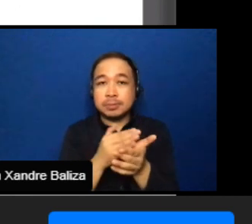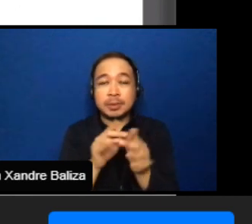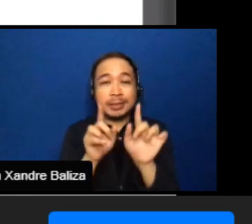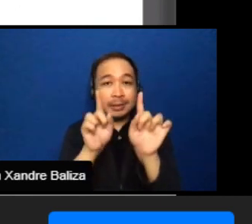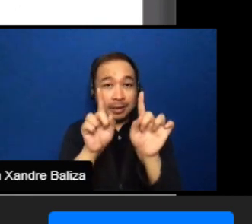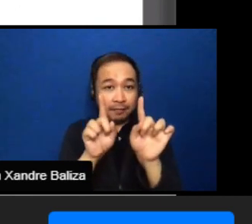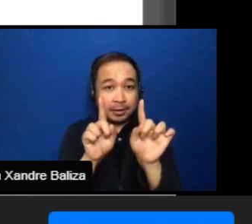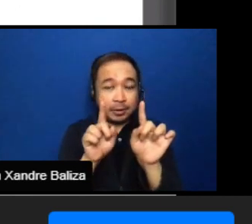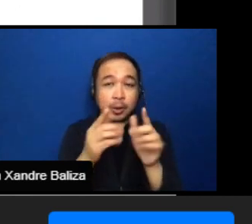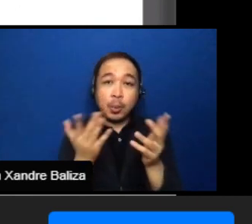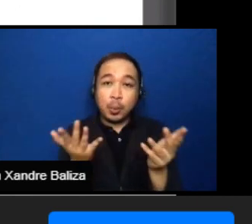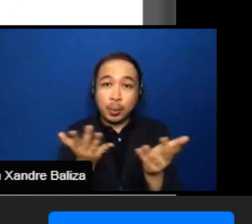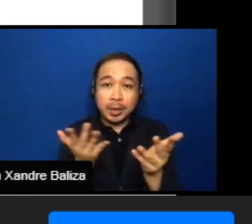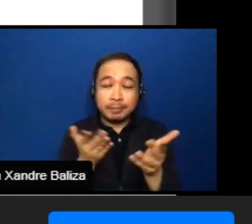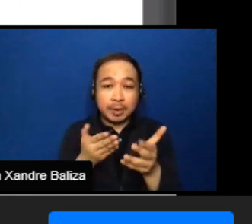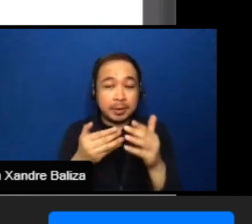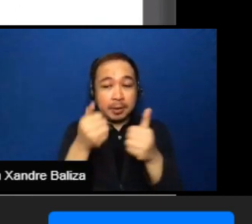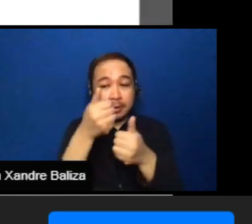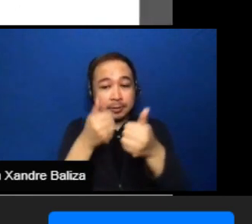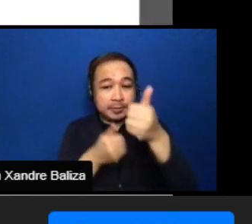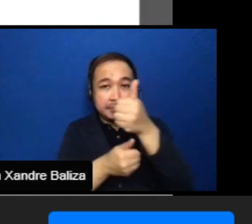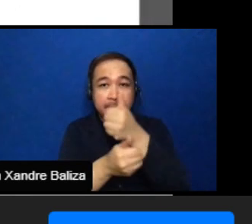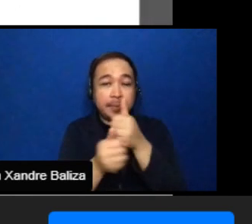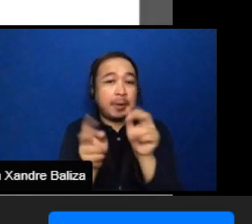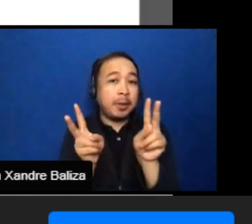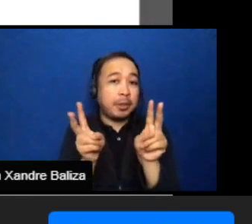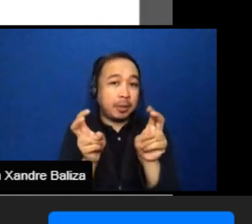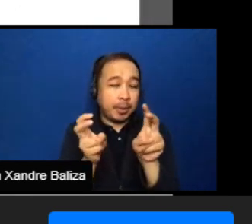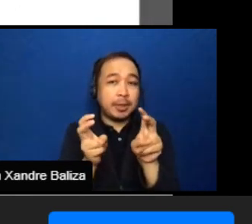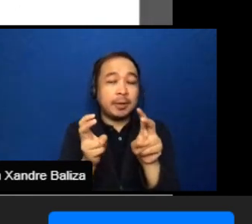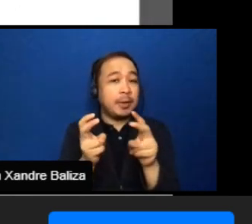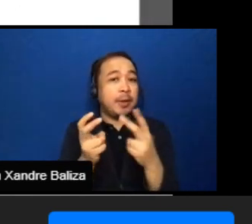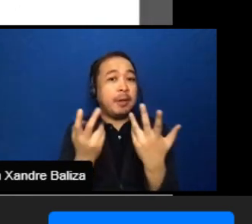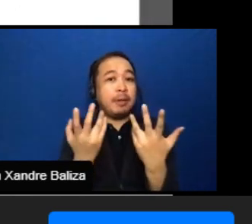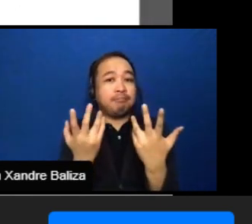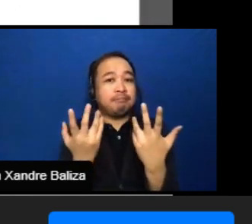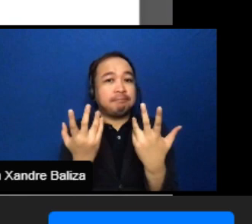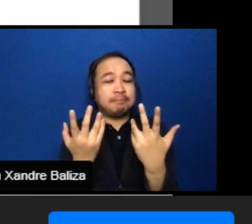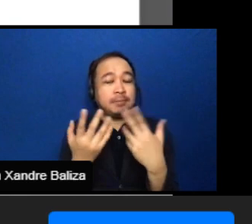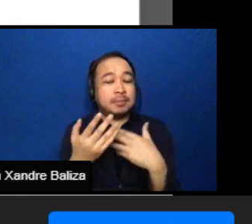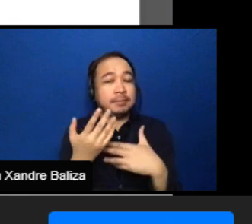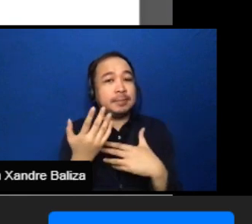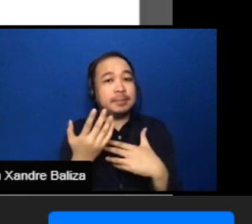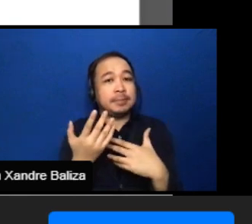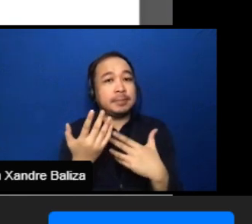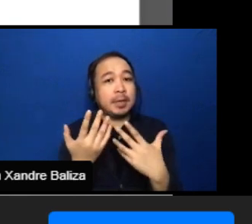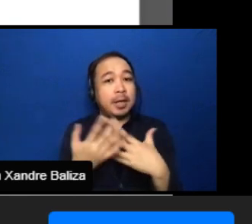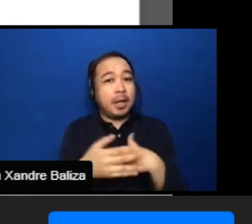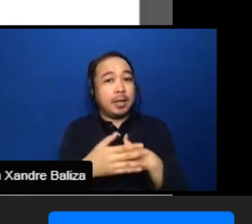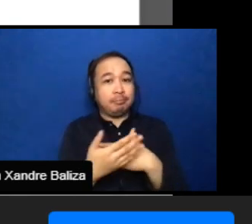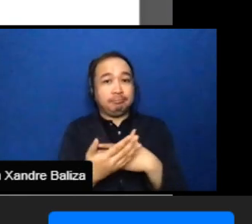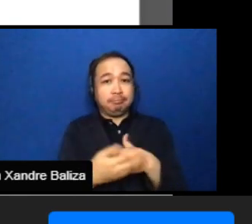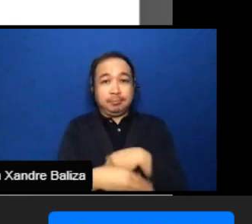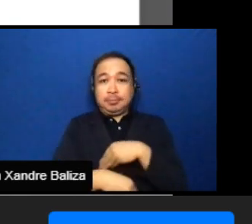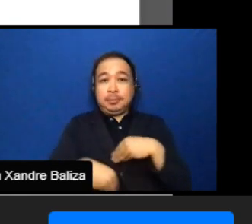the sub-thematic area of sexual and reproductive health, service and reproductive rights are to be added or